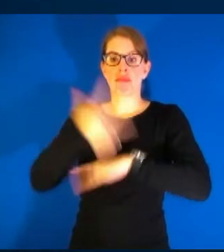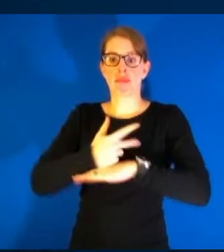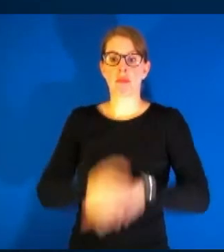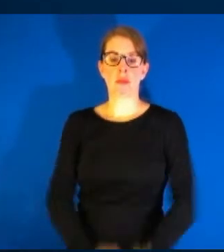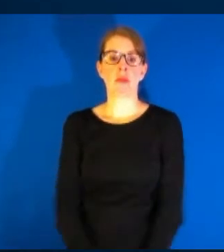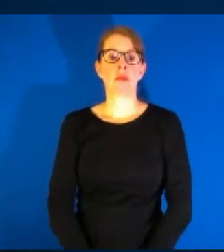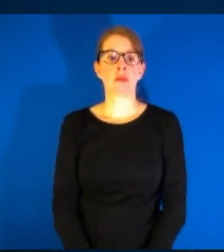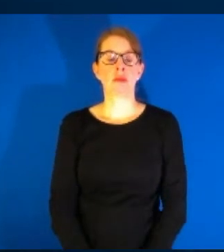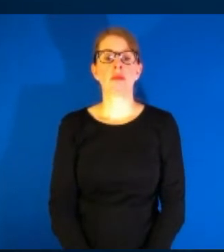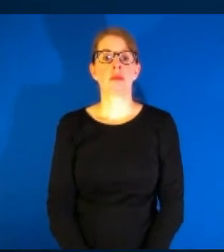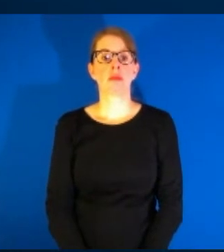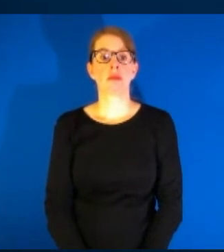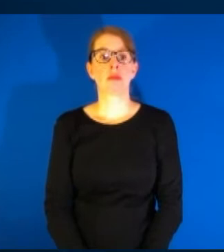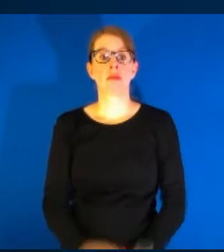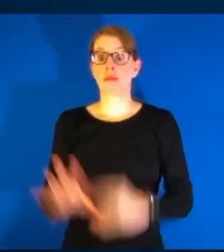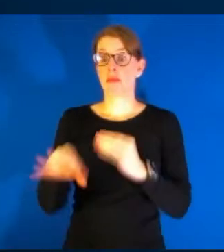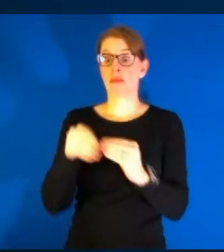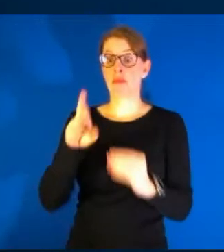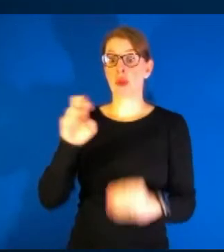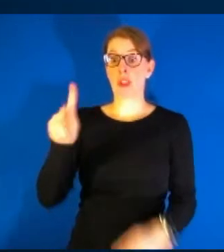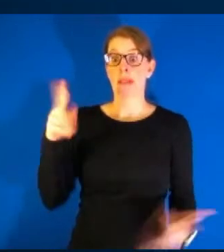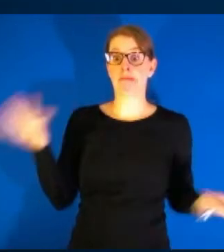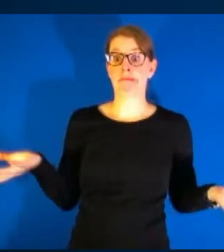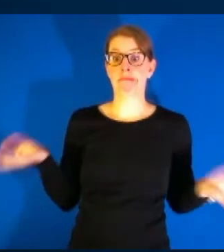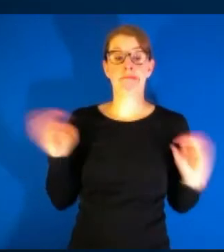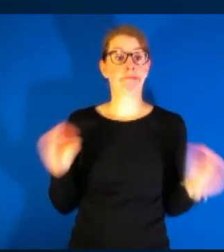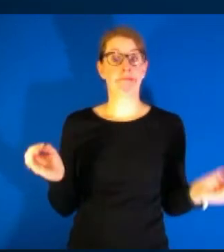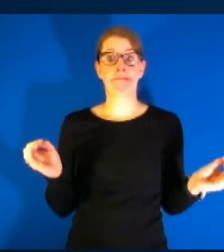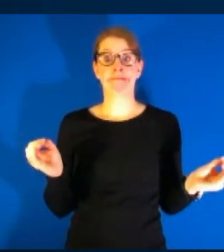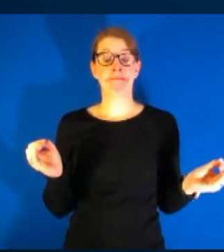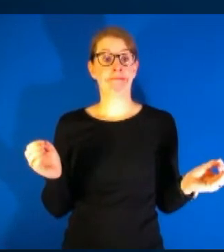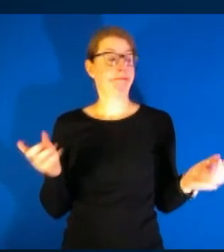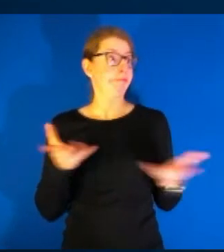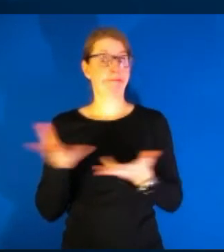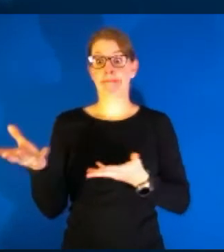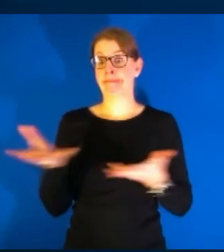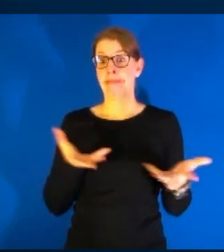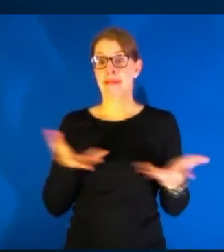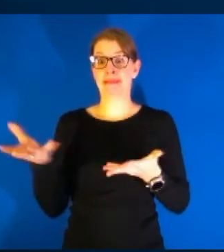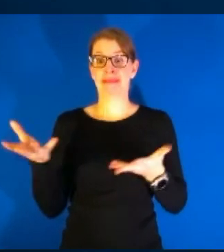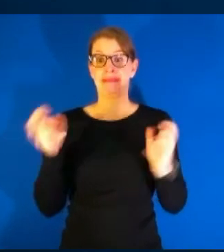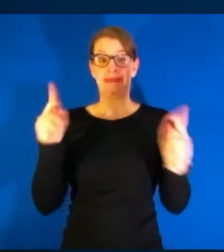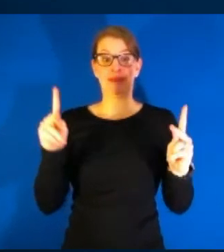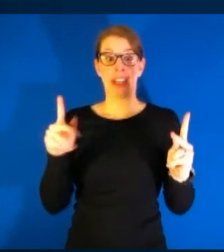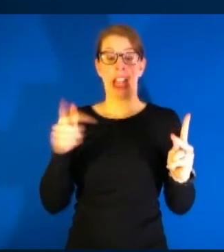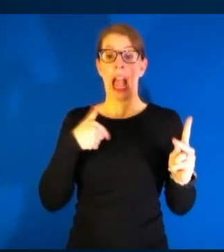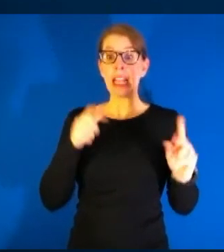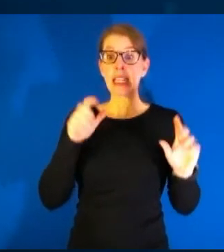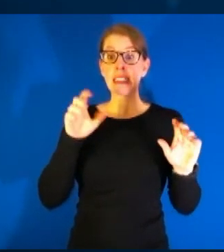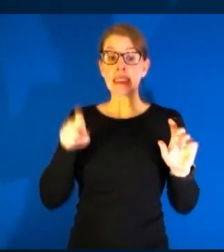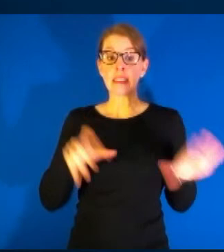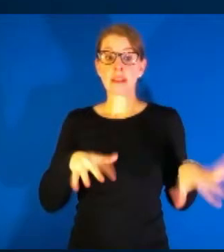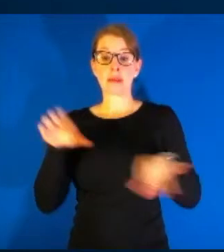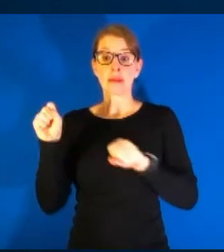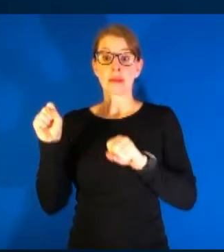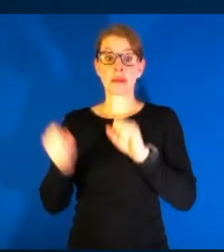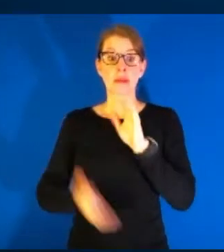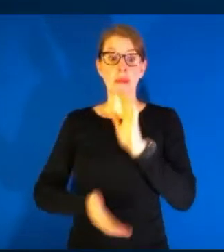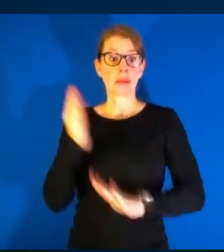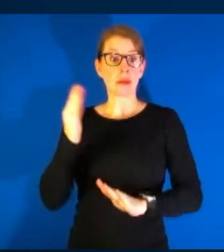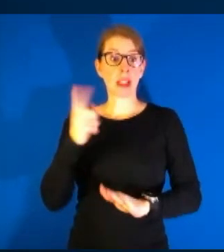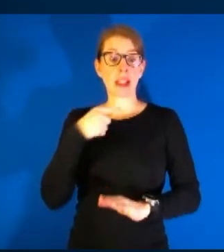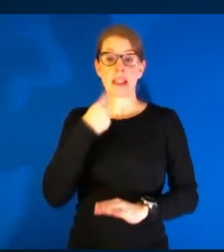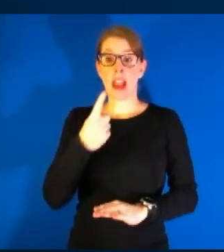Anything to add, Rick? No. I thought we were having a crosstalk. Okay, so hey, I gotta go, but I want to leave it to my forehead brothers.